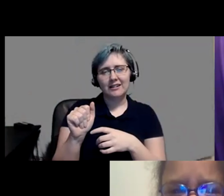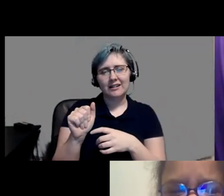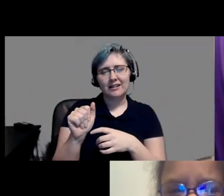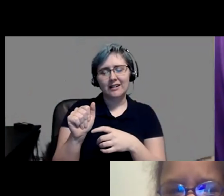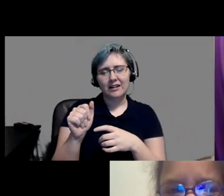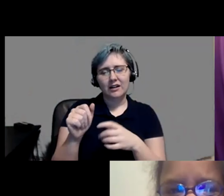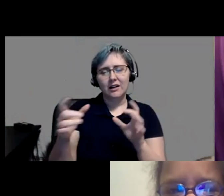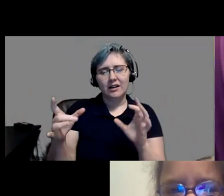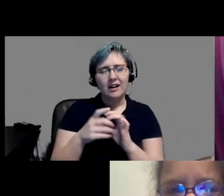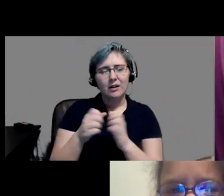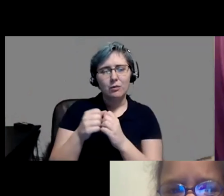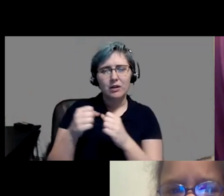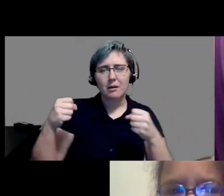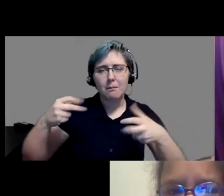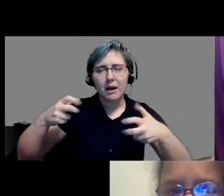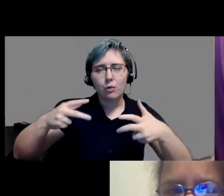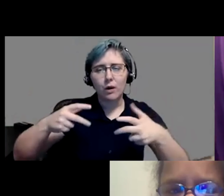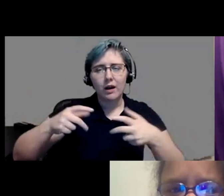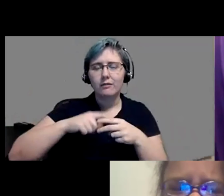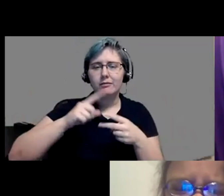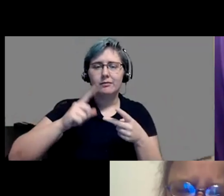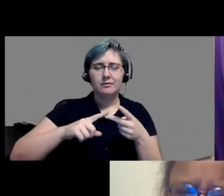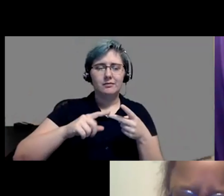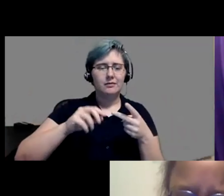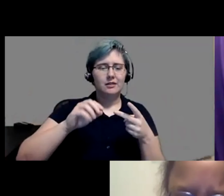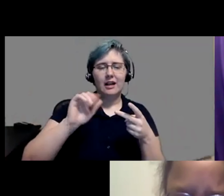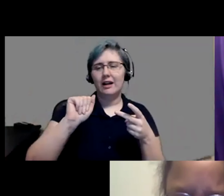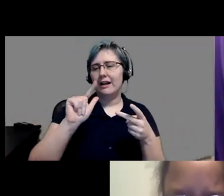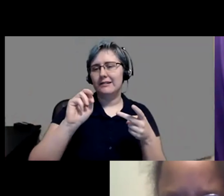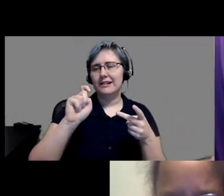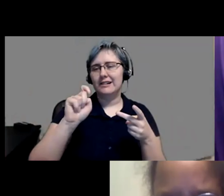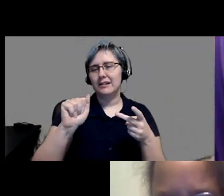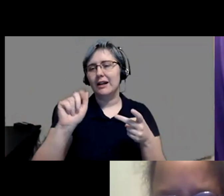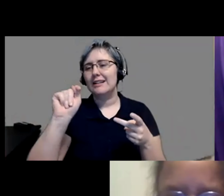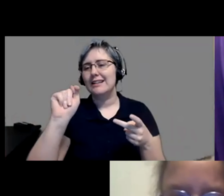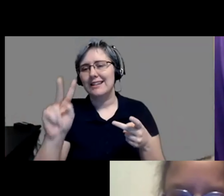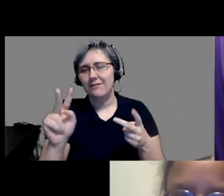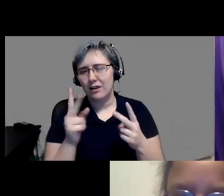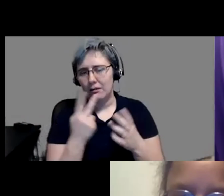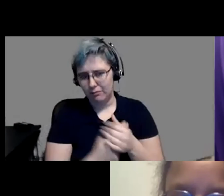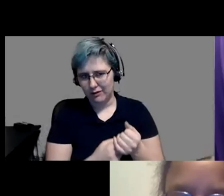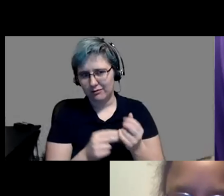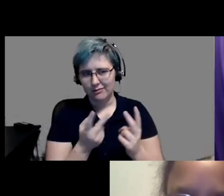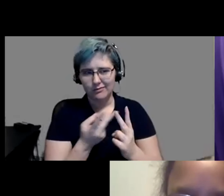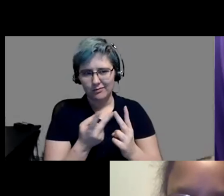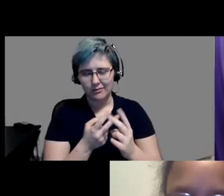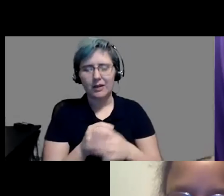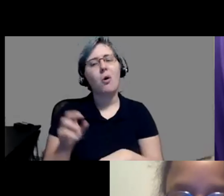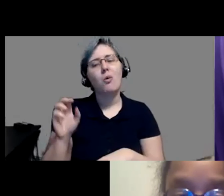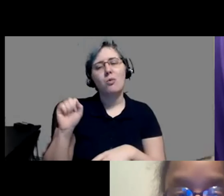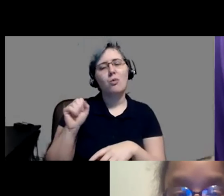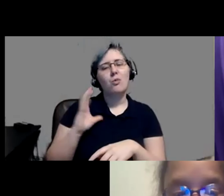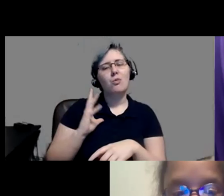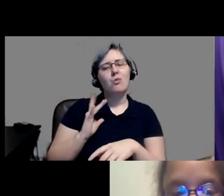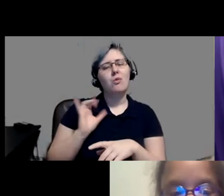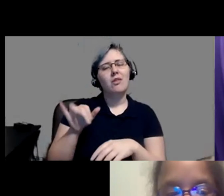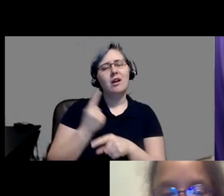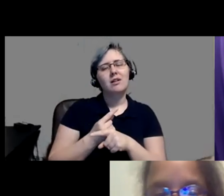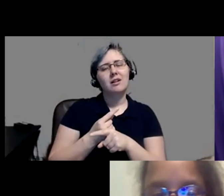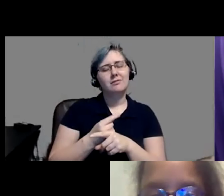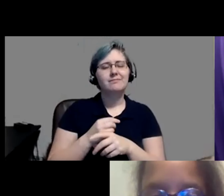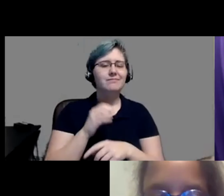microwave, and the Alexa TV. Yeah, those are pretty cool. Yeah.